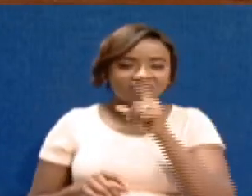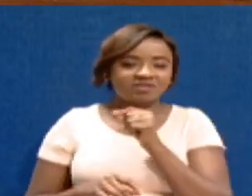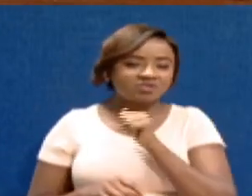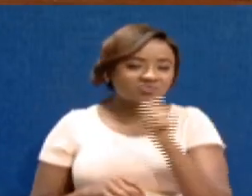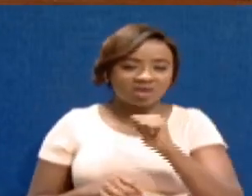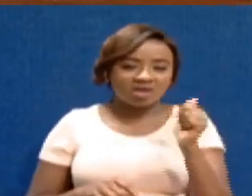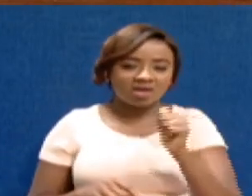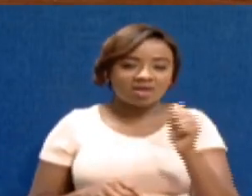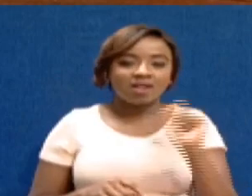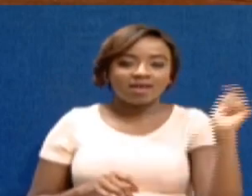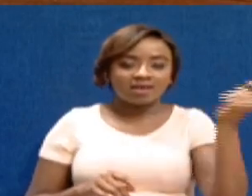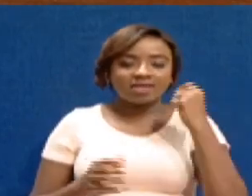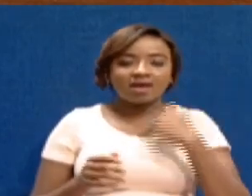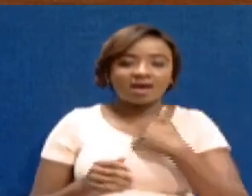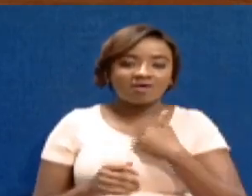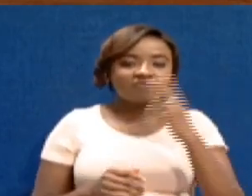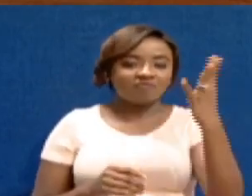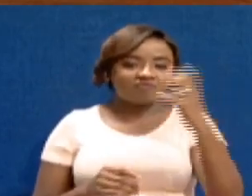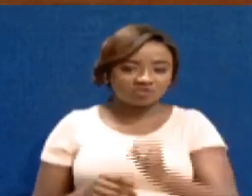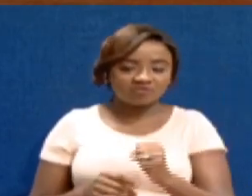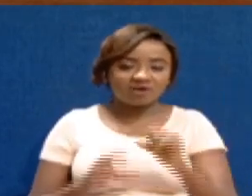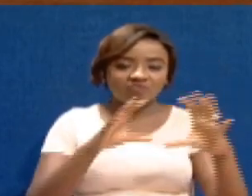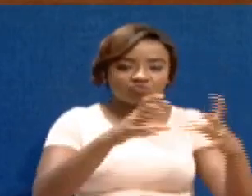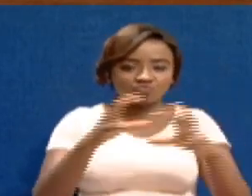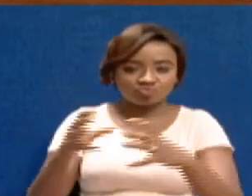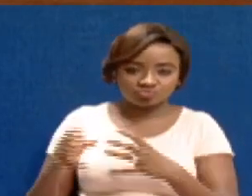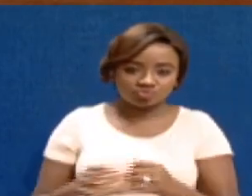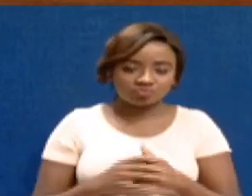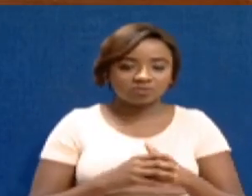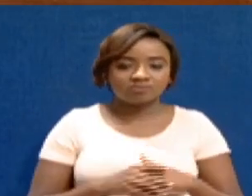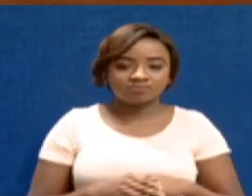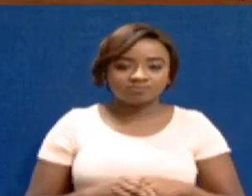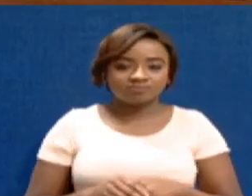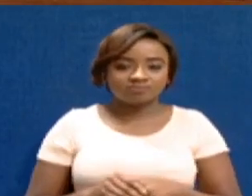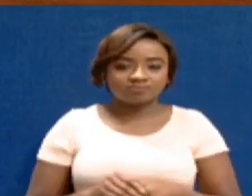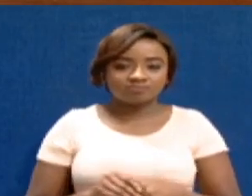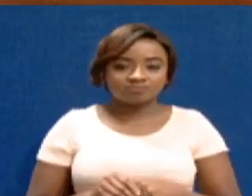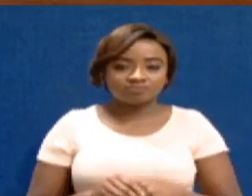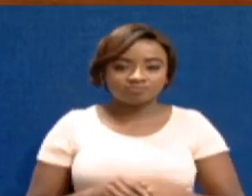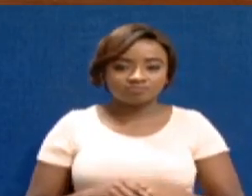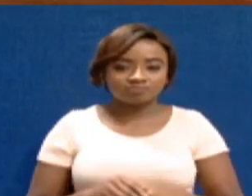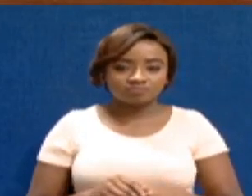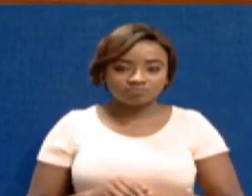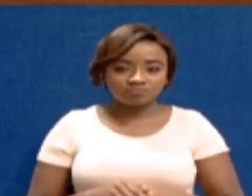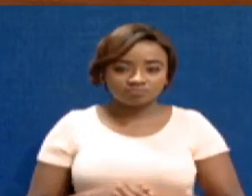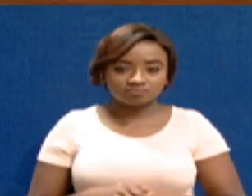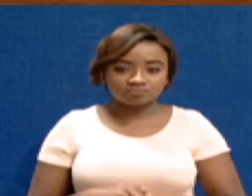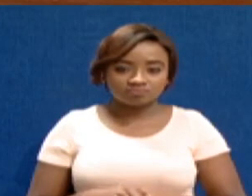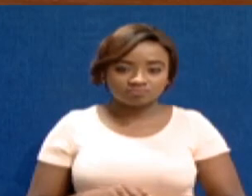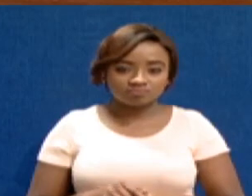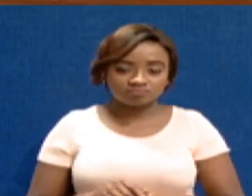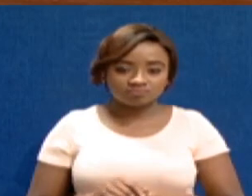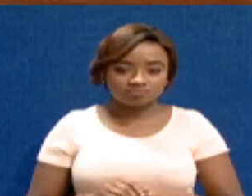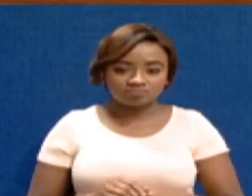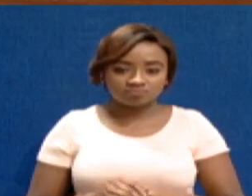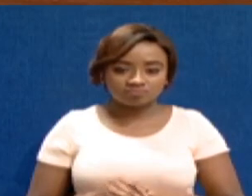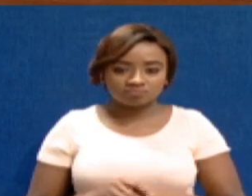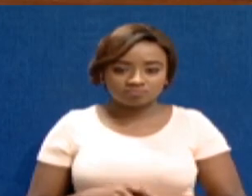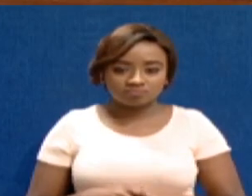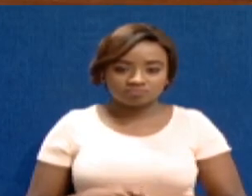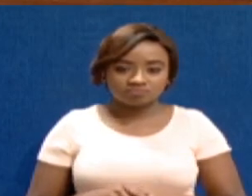out at the beginning as a constitutional amendment forum. And I think the deputy president was on Citizen Live, where